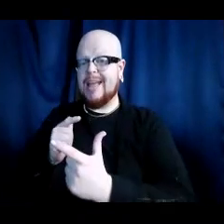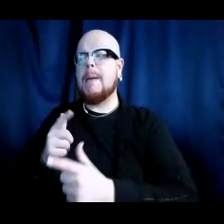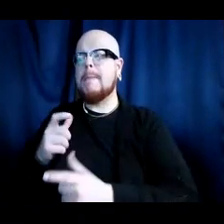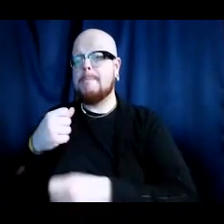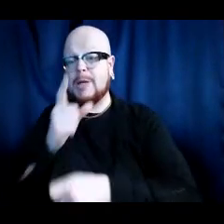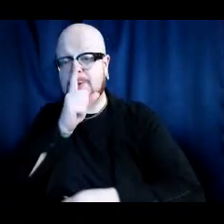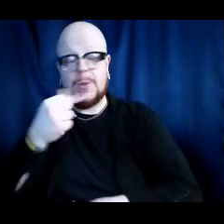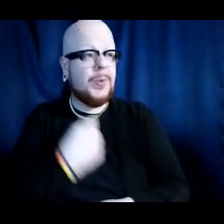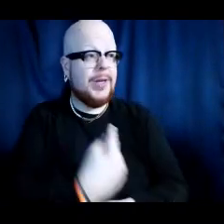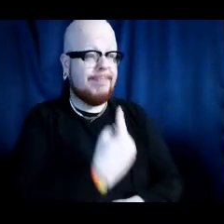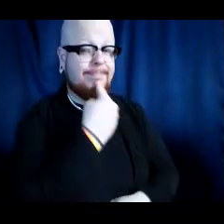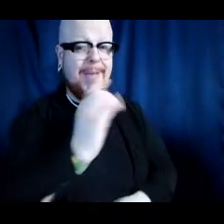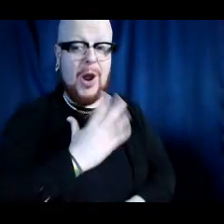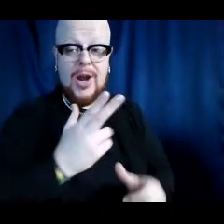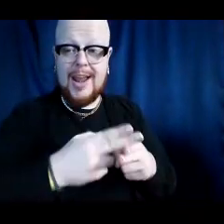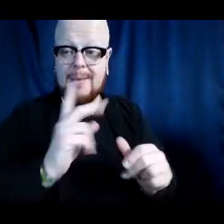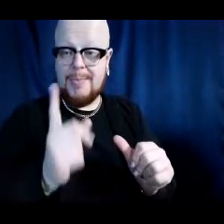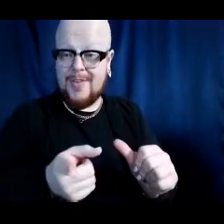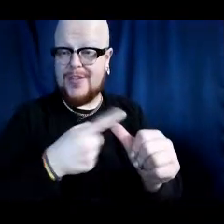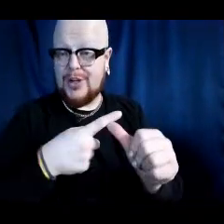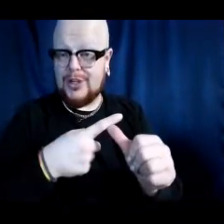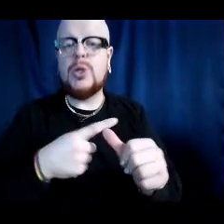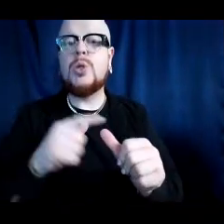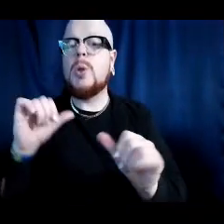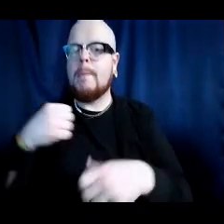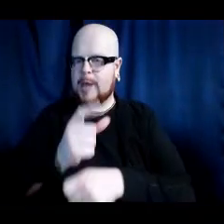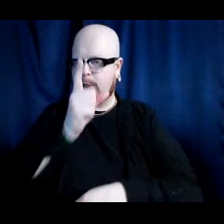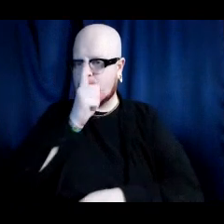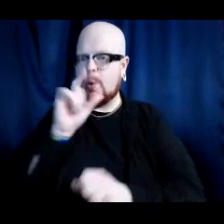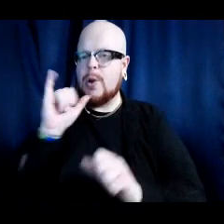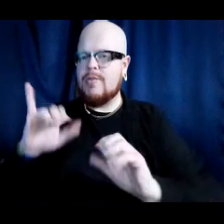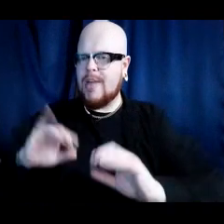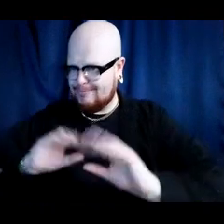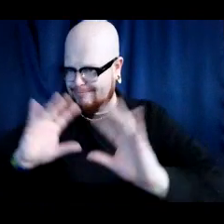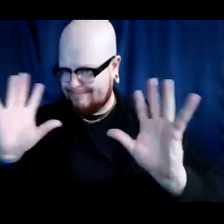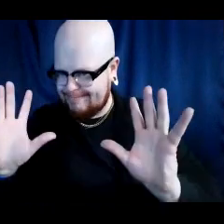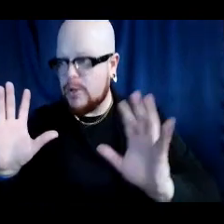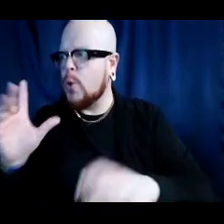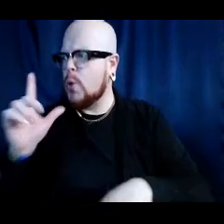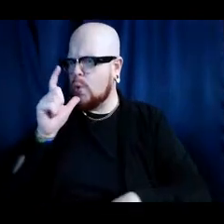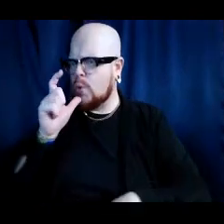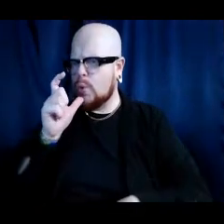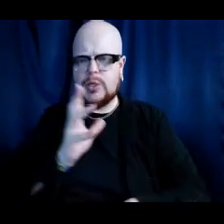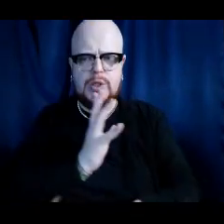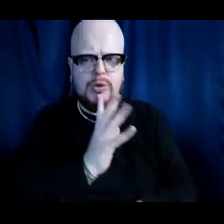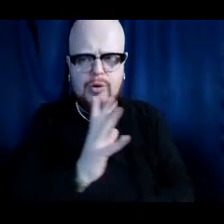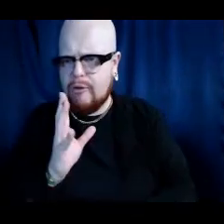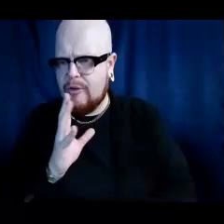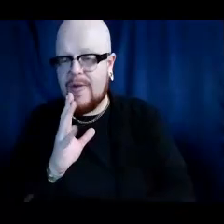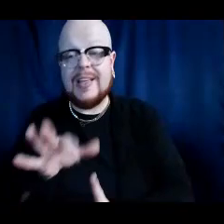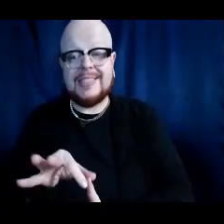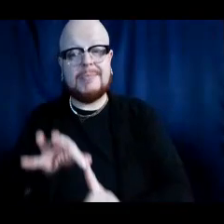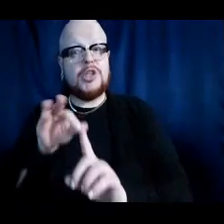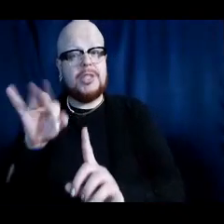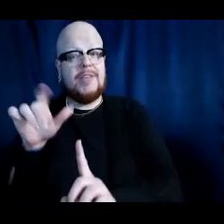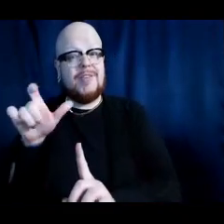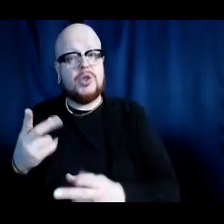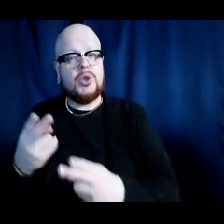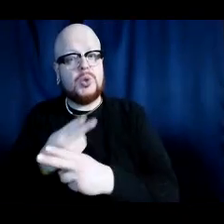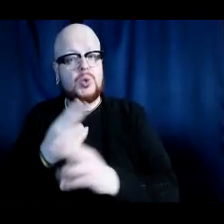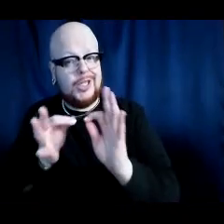are receiving this information through services like American Sign Language interpretation and live captioning. After